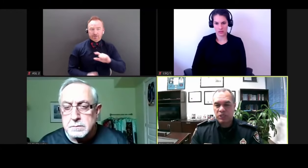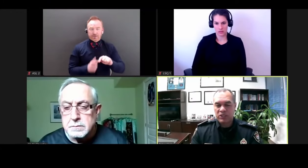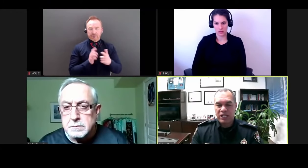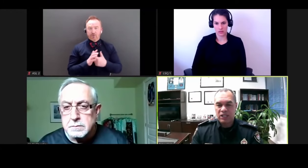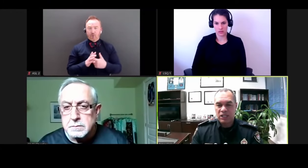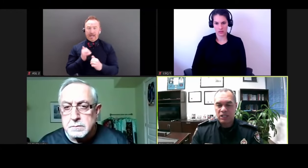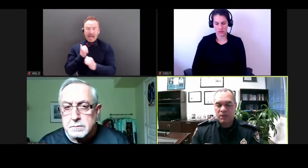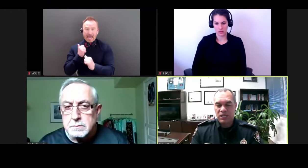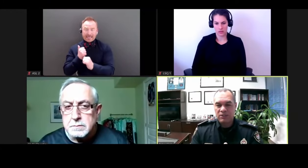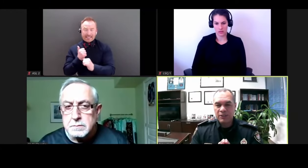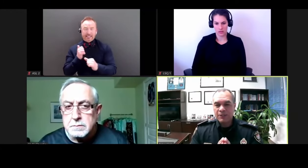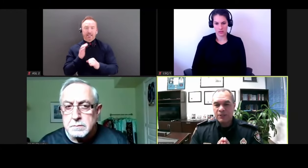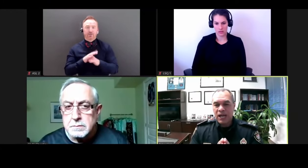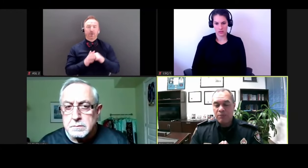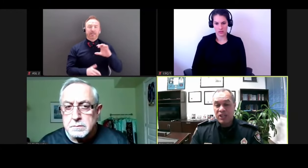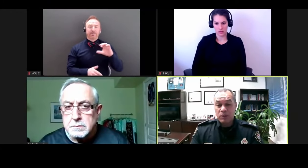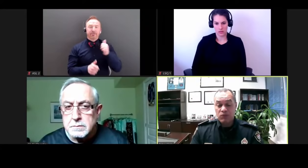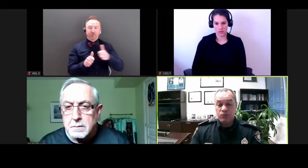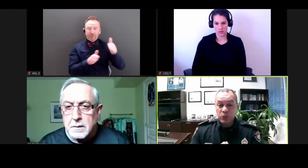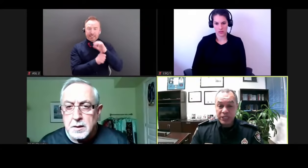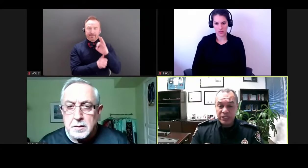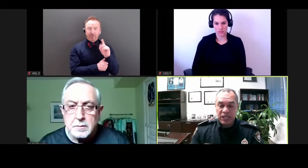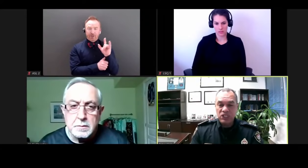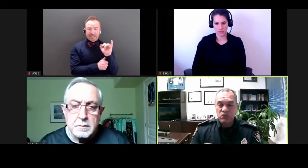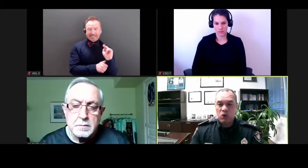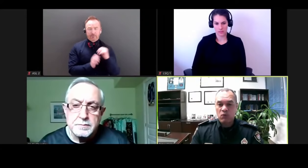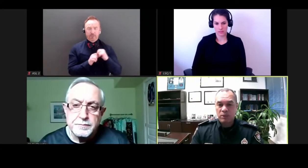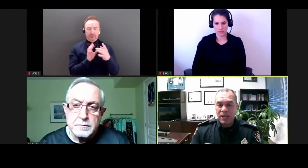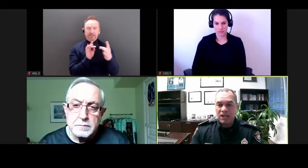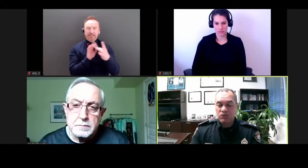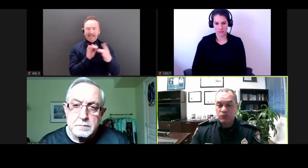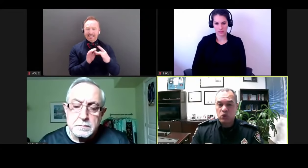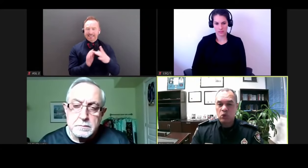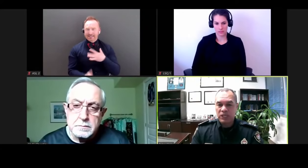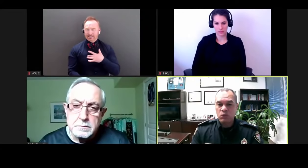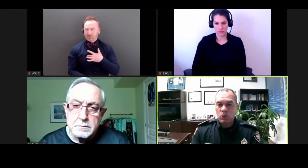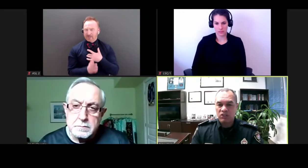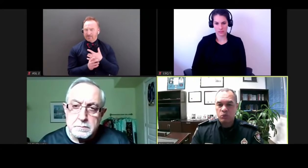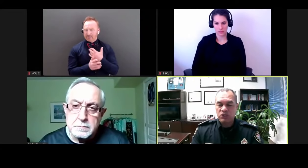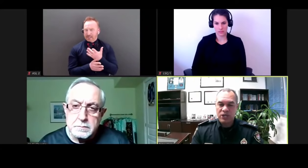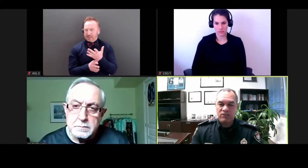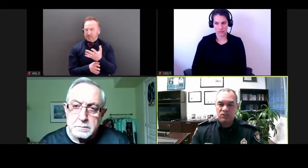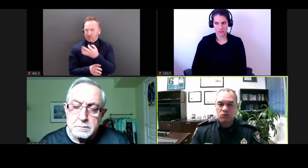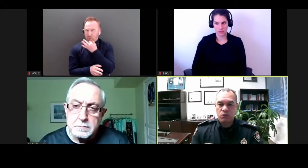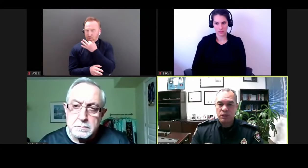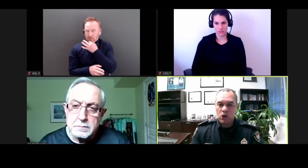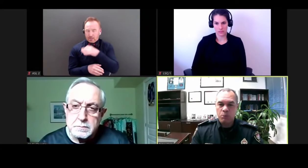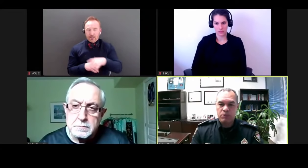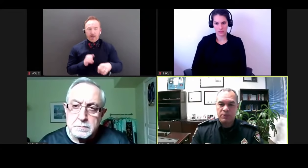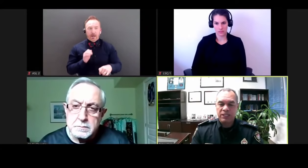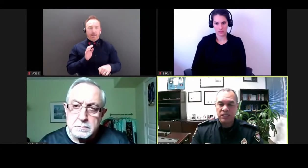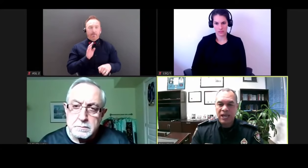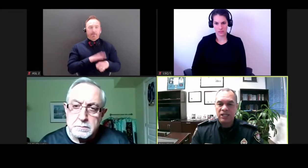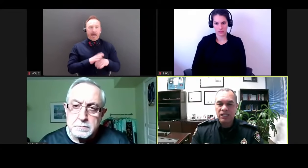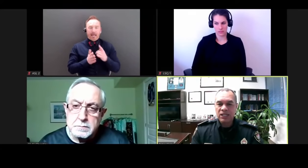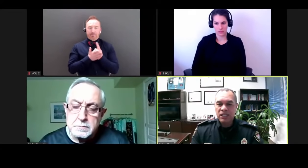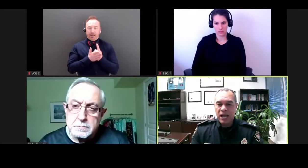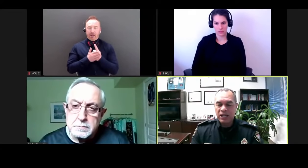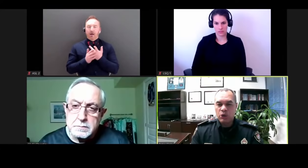to speak to that in a minute. They've been fully engaged for over the past full week once we transitioned from an